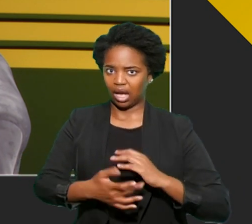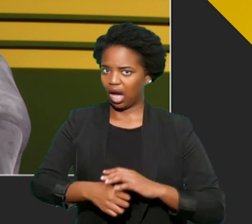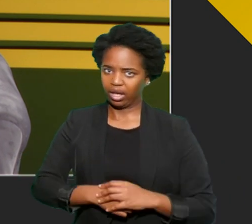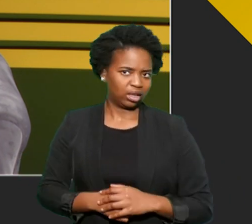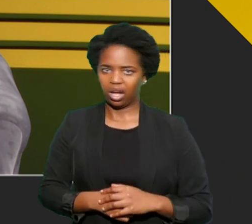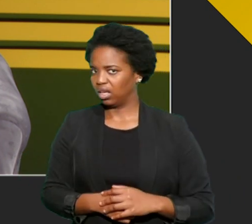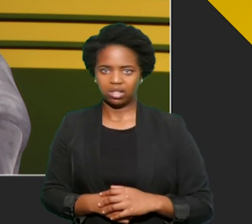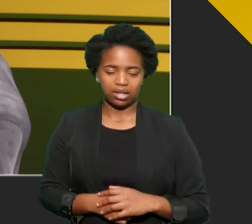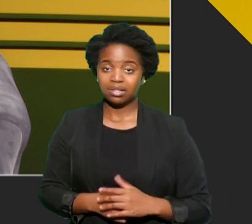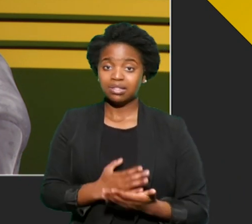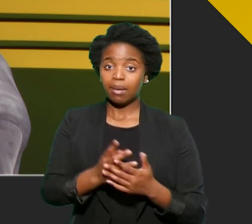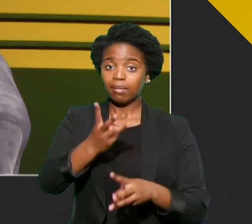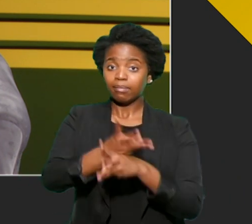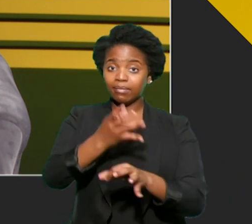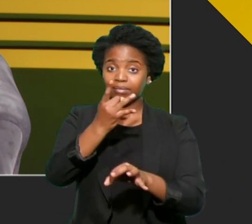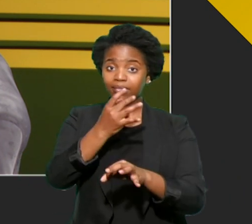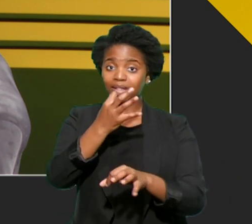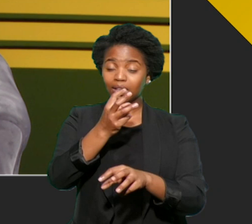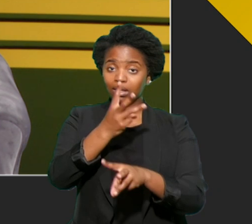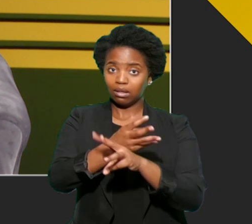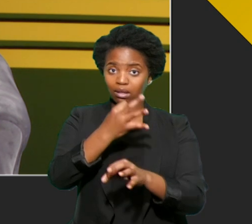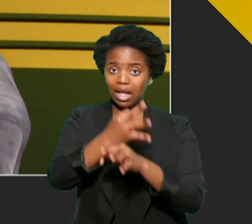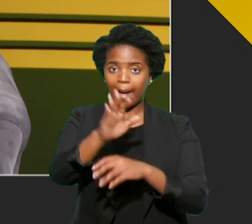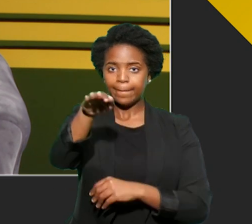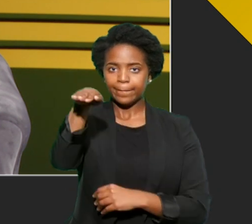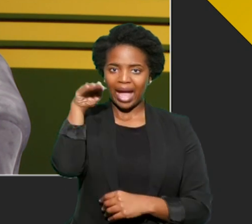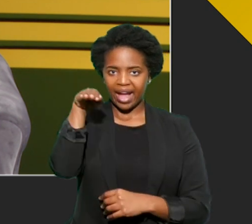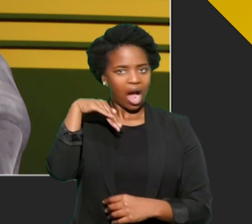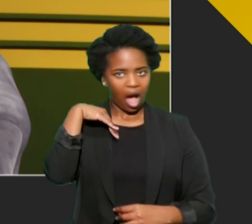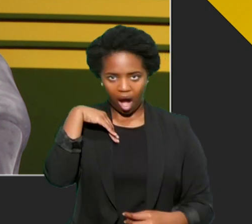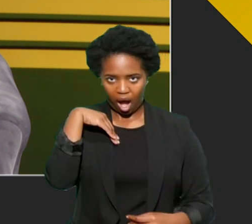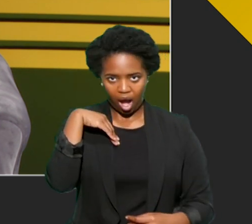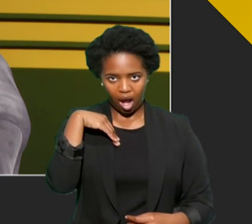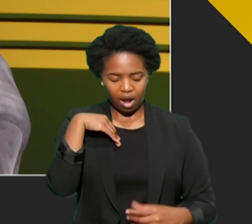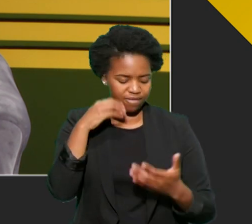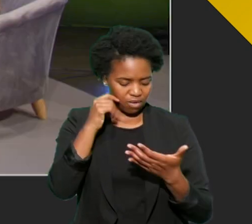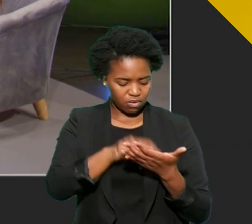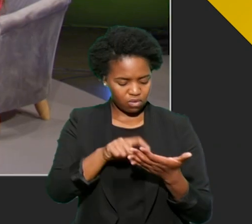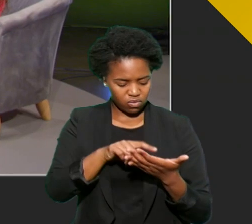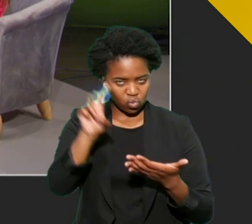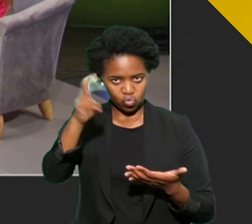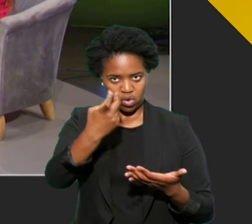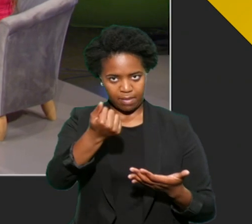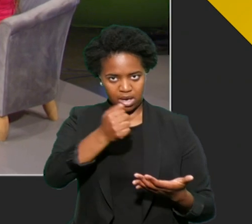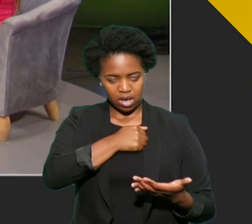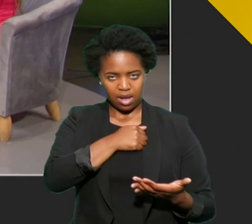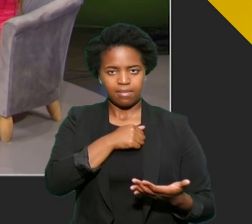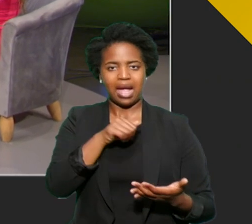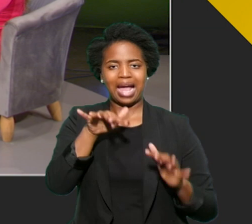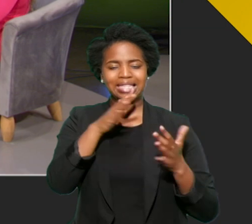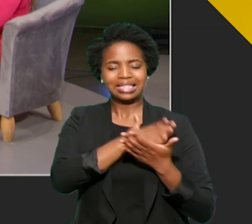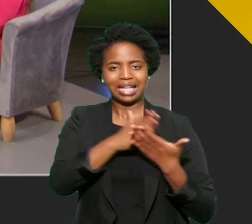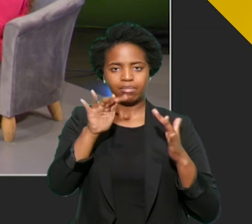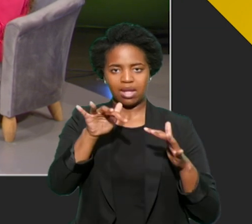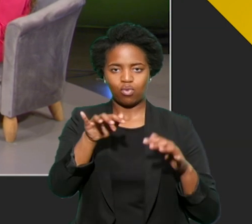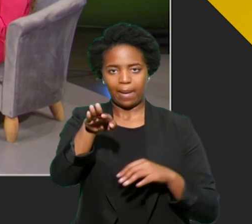Some of our parents don't even use internet banking because they think someone's going to steal their money. Can you perhaps maybe bring it even